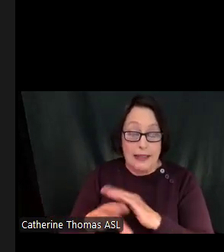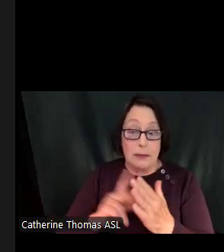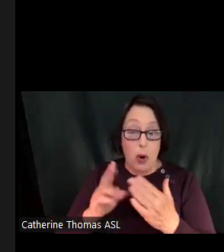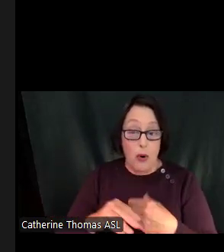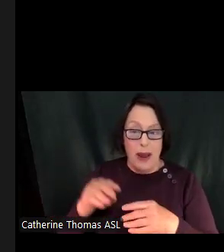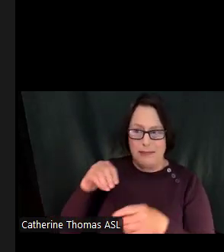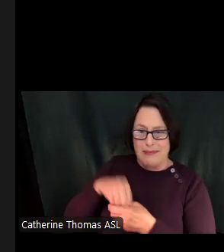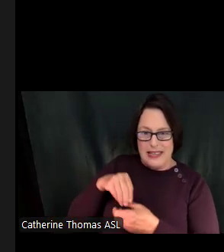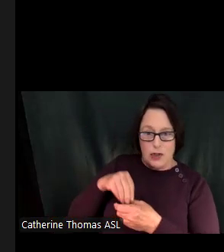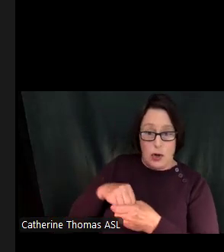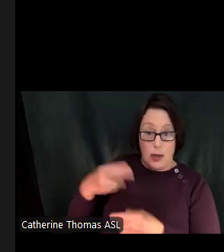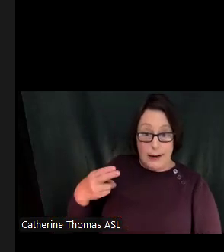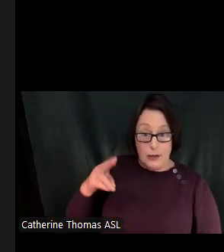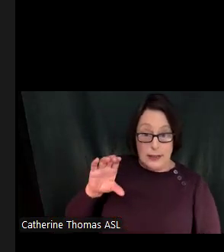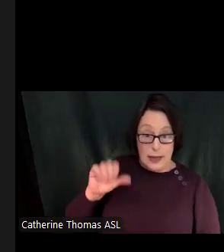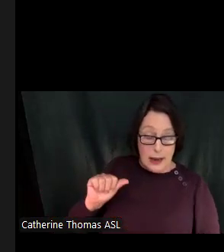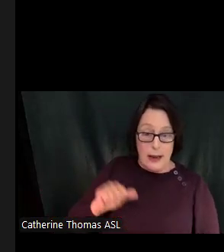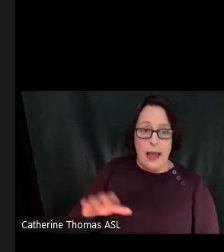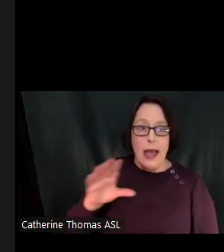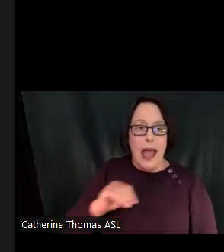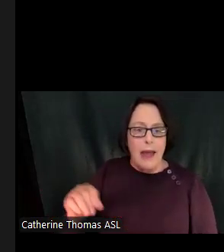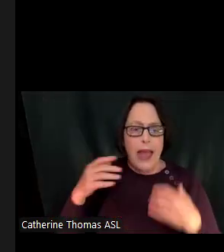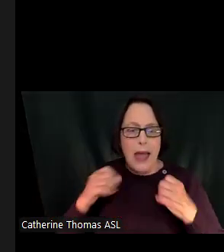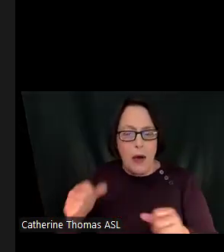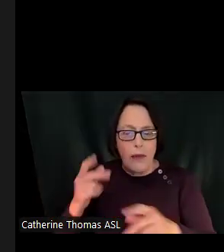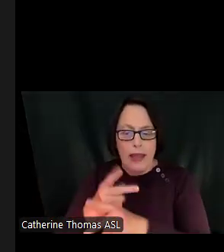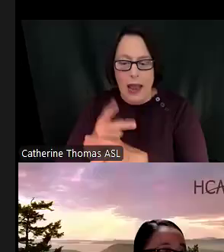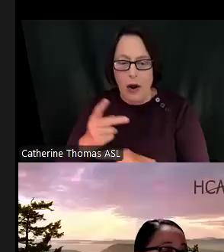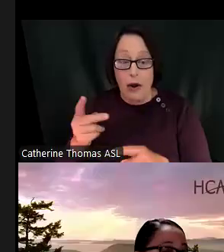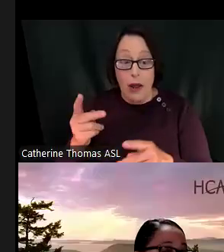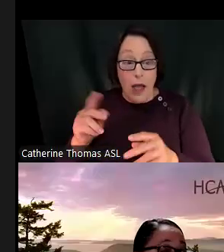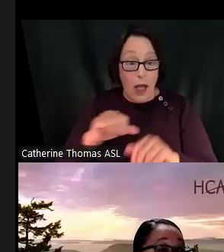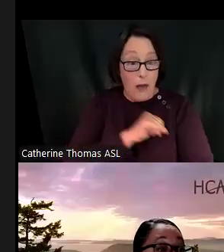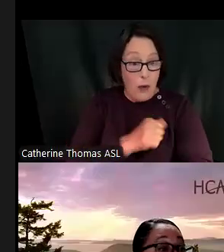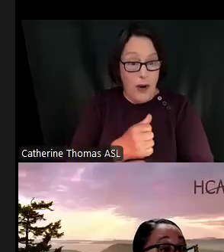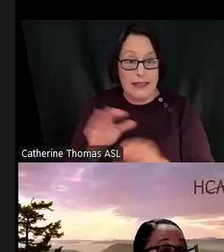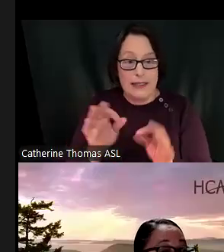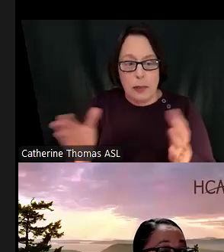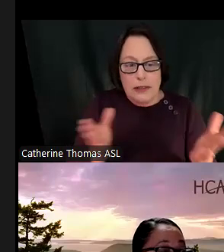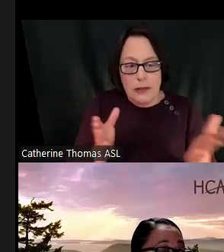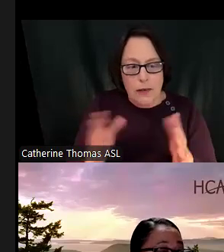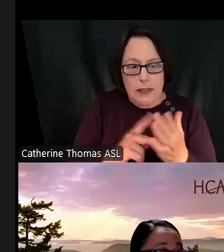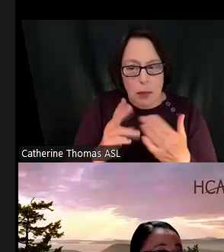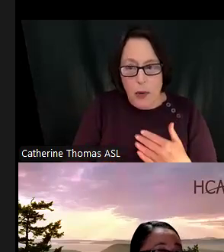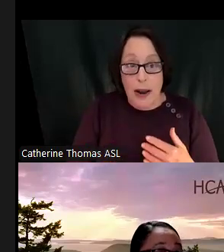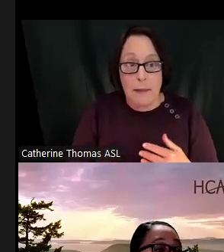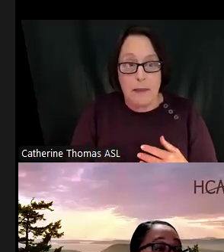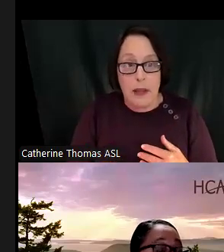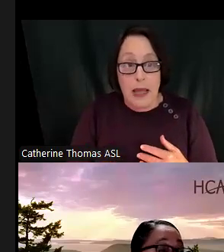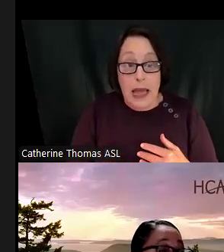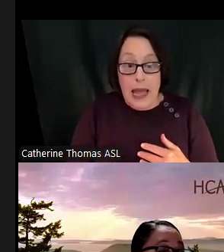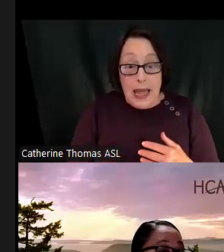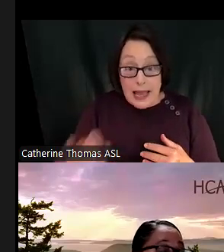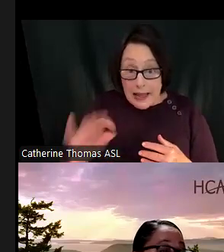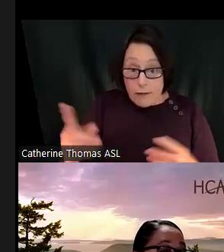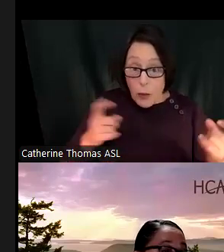Aranza just covered, and then the Healthcare Authority's Interpreter Services Program. If you have questions about Apple Health Expansion, we